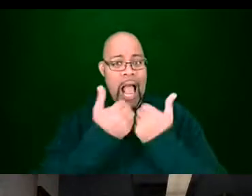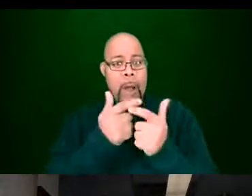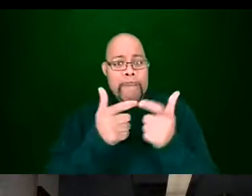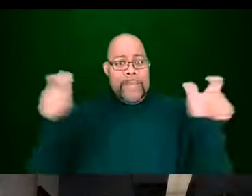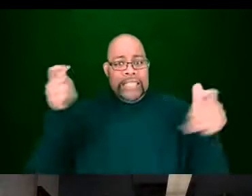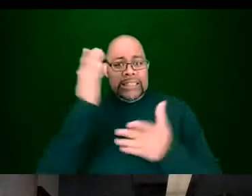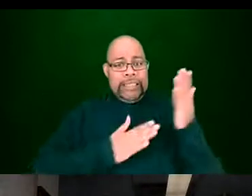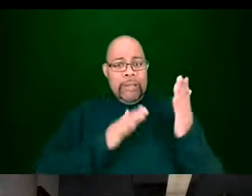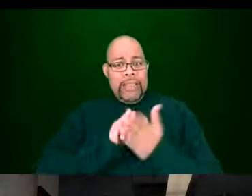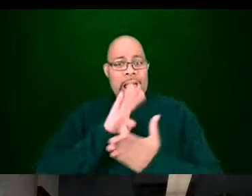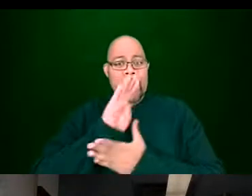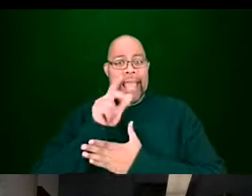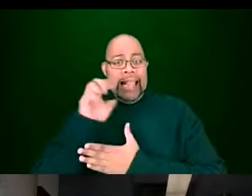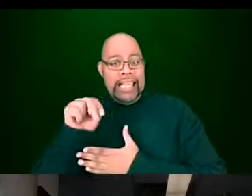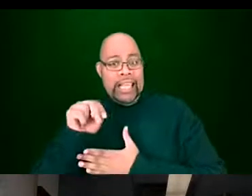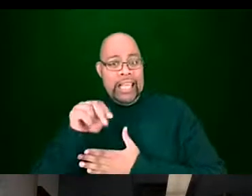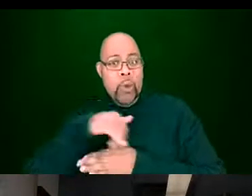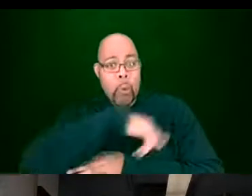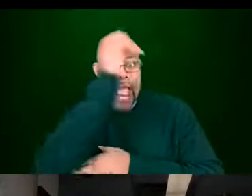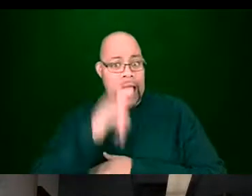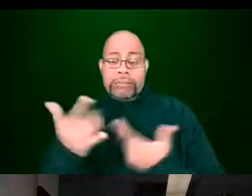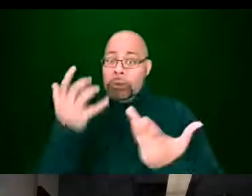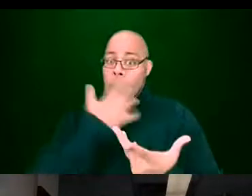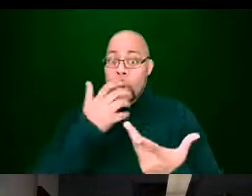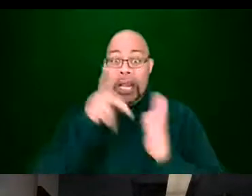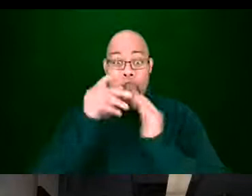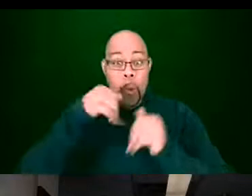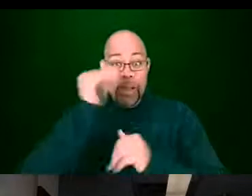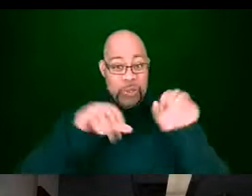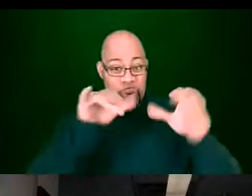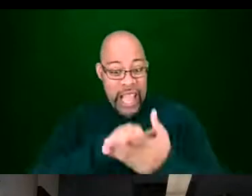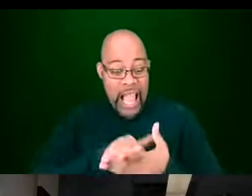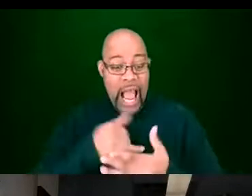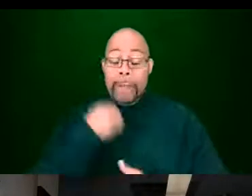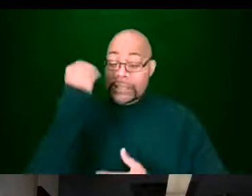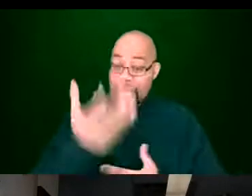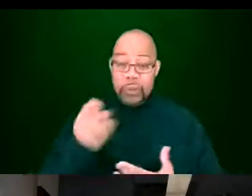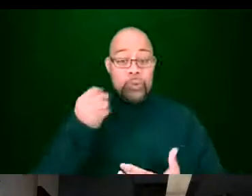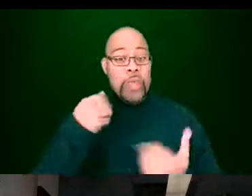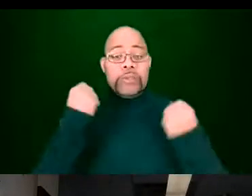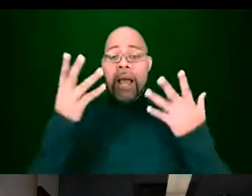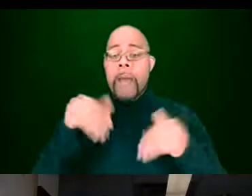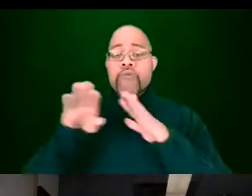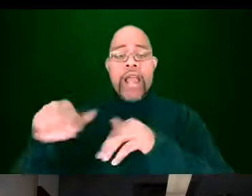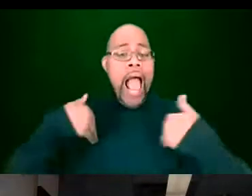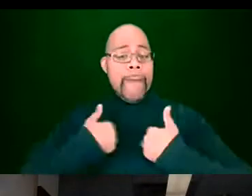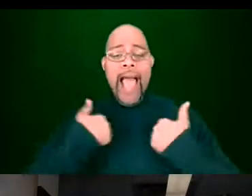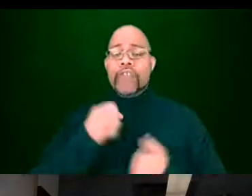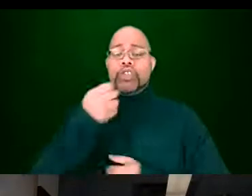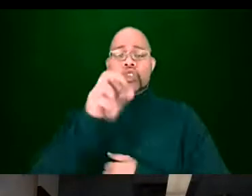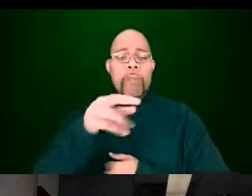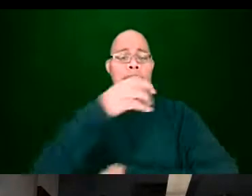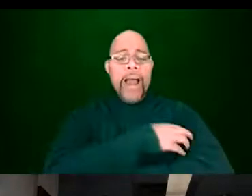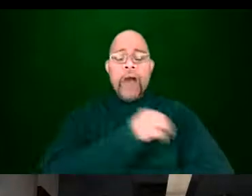these baleen whales are, you're like, wow, a killer whale can do that. I'm telling you, so many marine animals have superpowers.